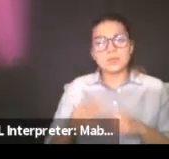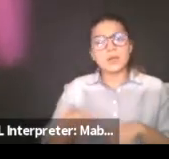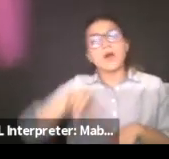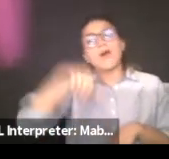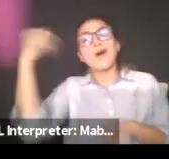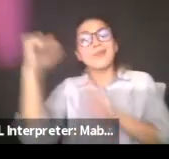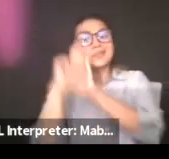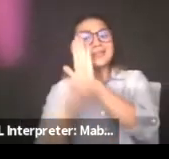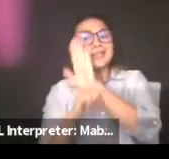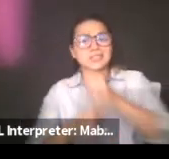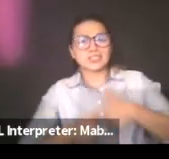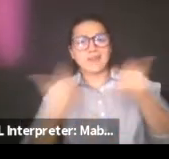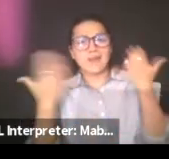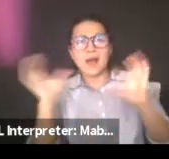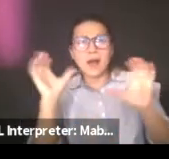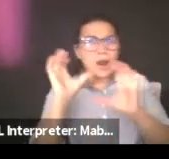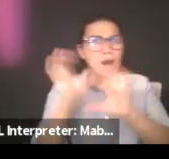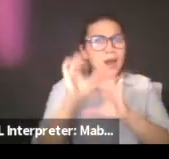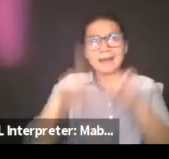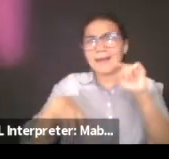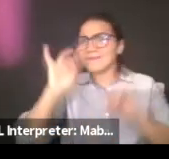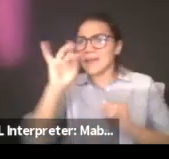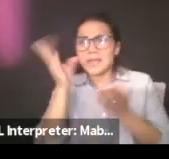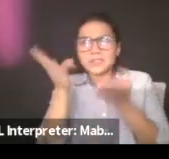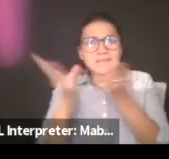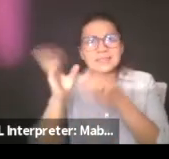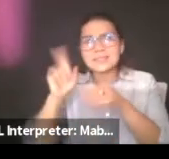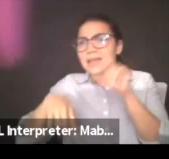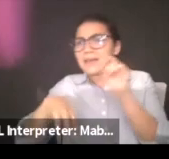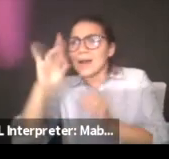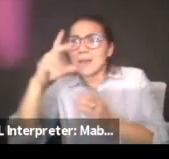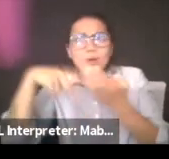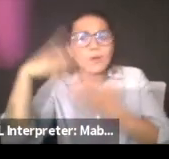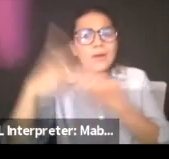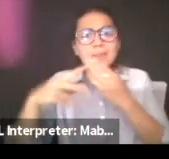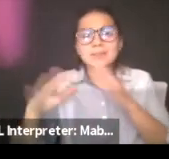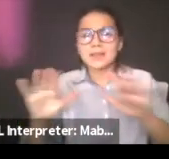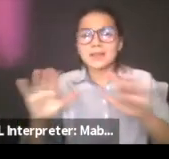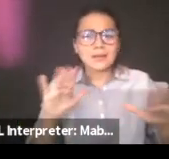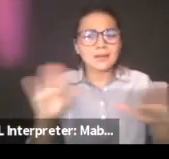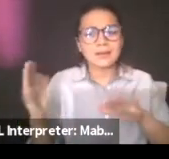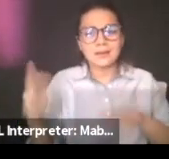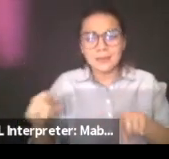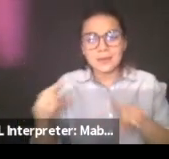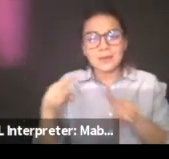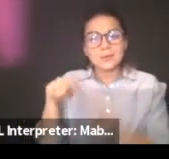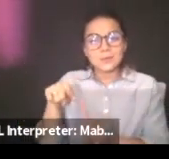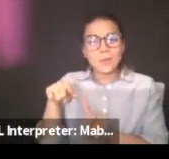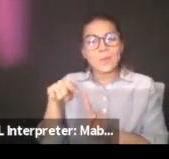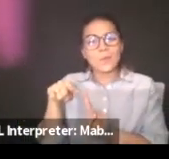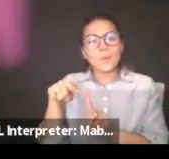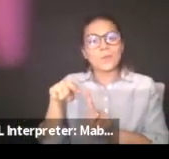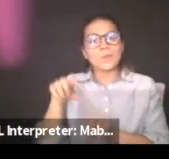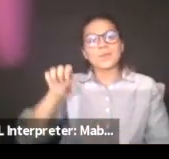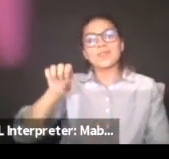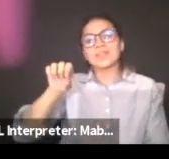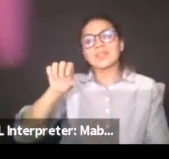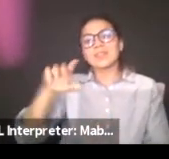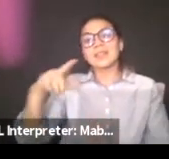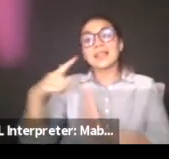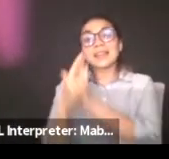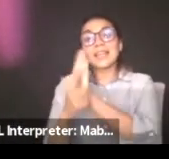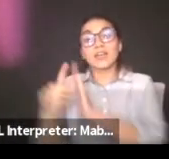safety. So then laws around sexual assault and domestic violence were inconsistent, statutory rape laws varied, and in